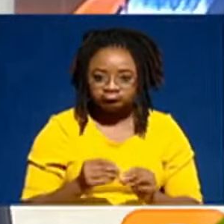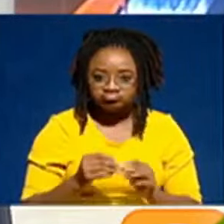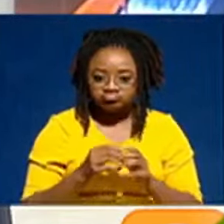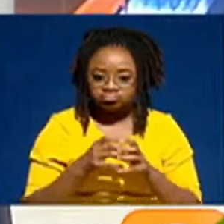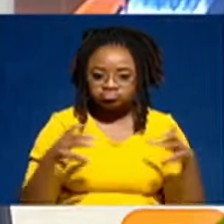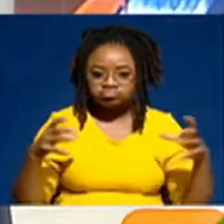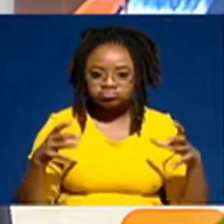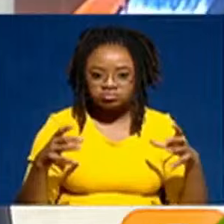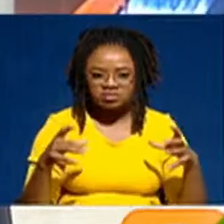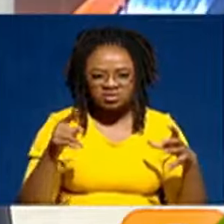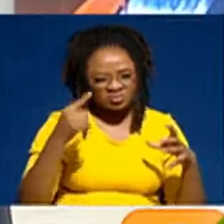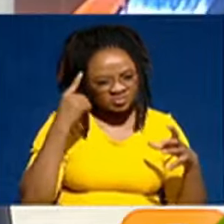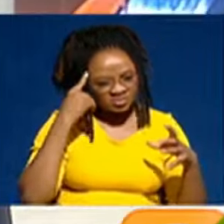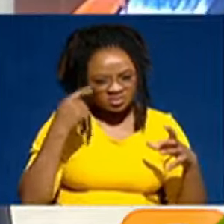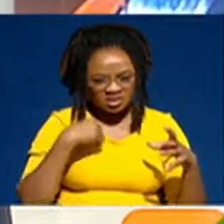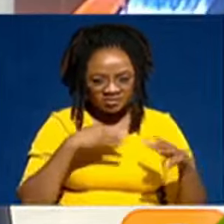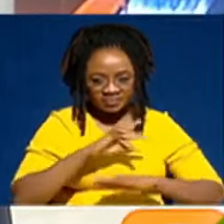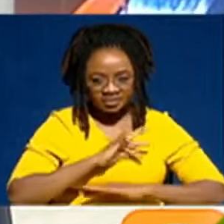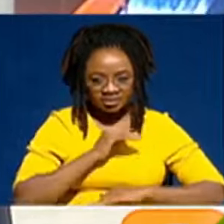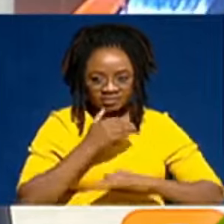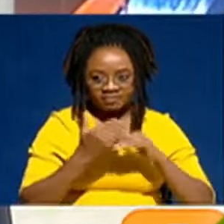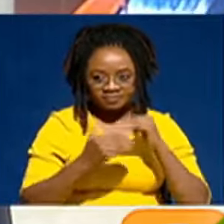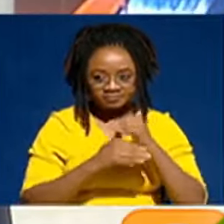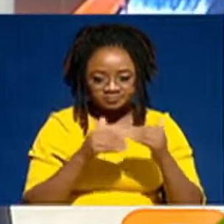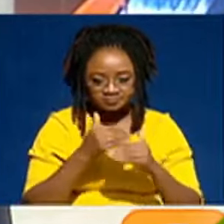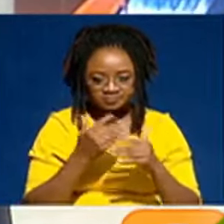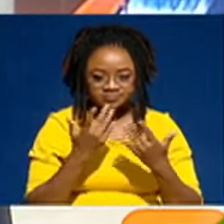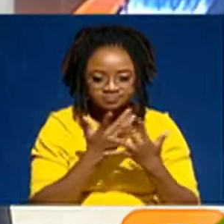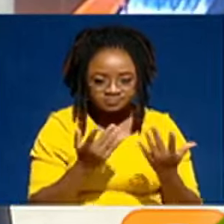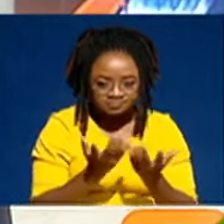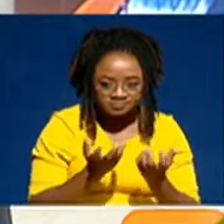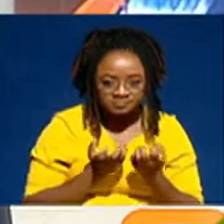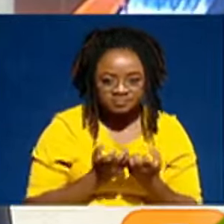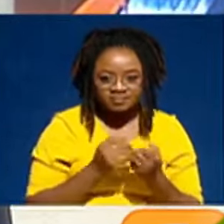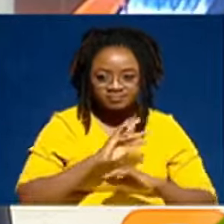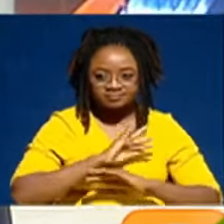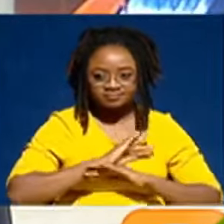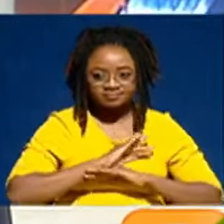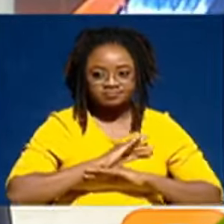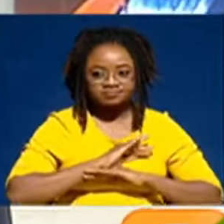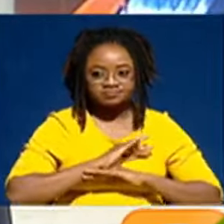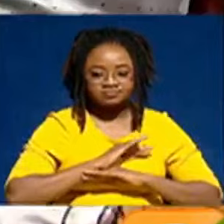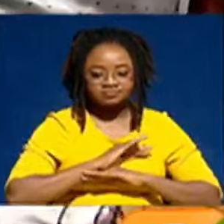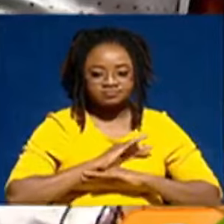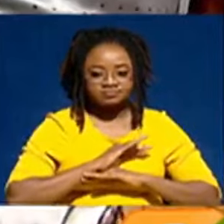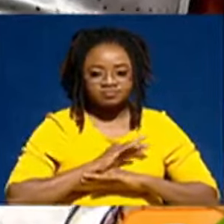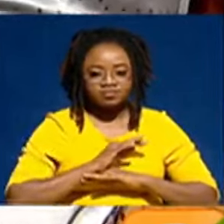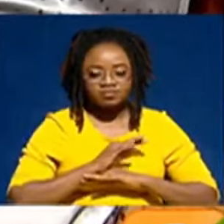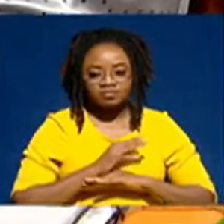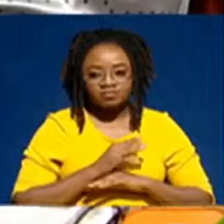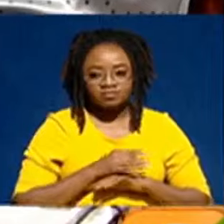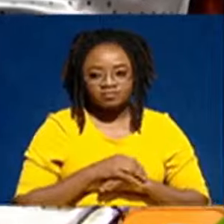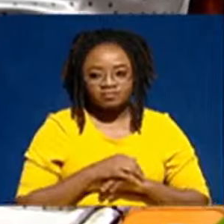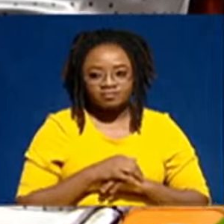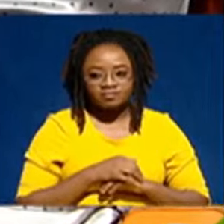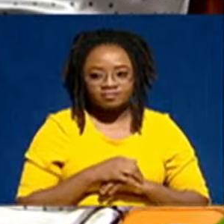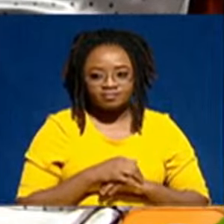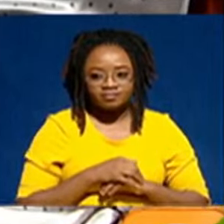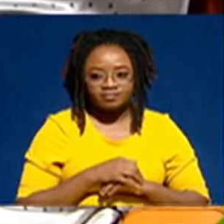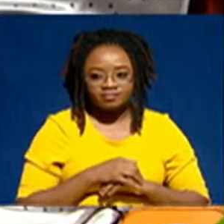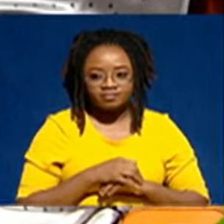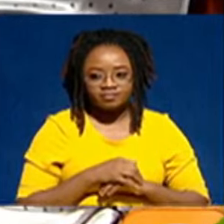we have the infrastructure for that? Can we cope with that? Or is it sinking the city? Clearly, we